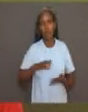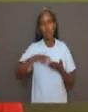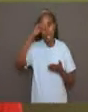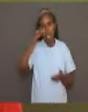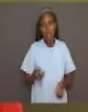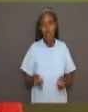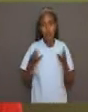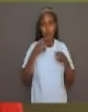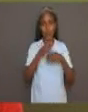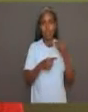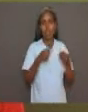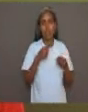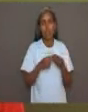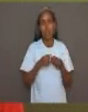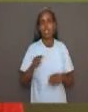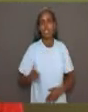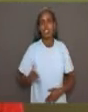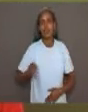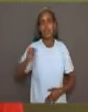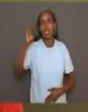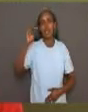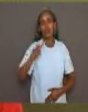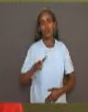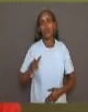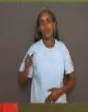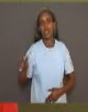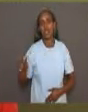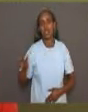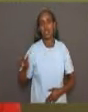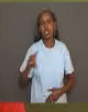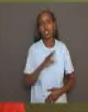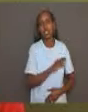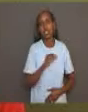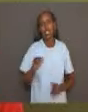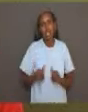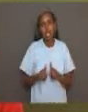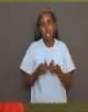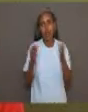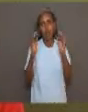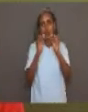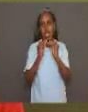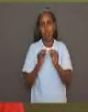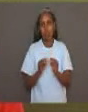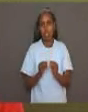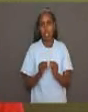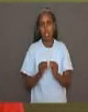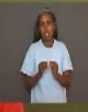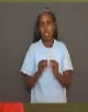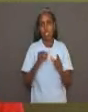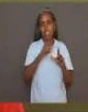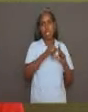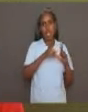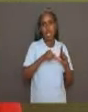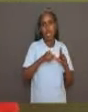learn more about the magnitudes of vectors and how to calculate the